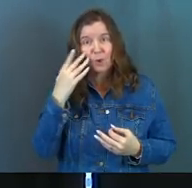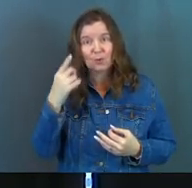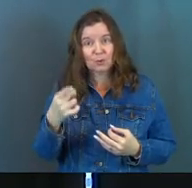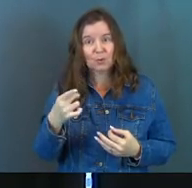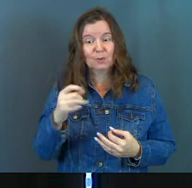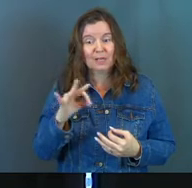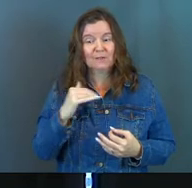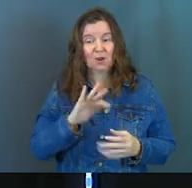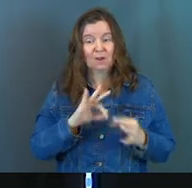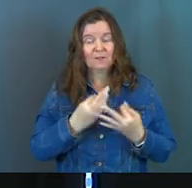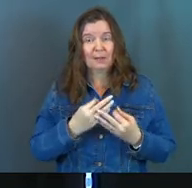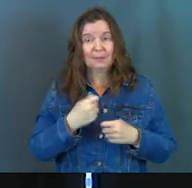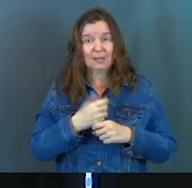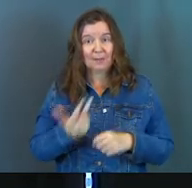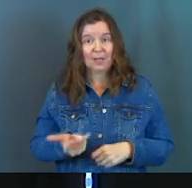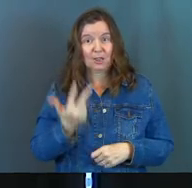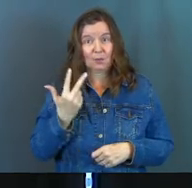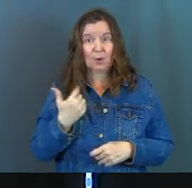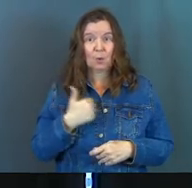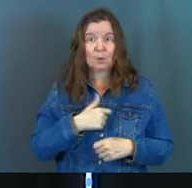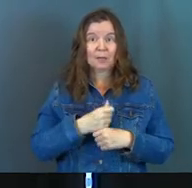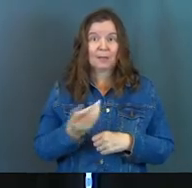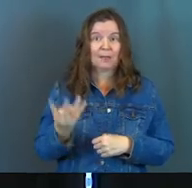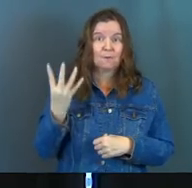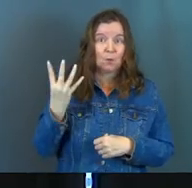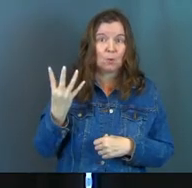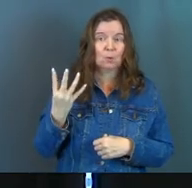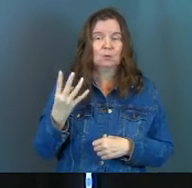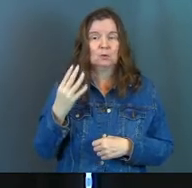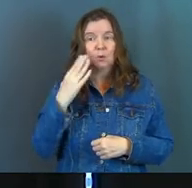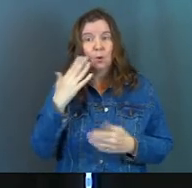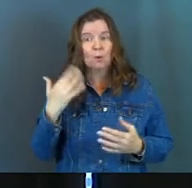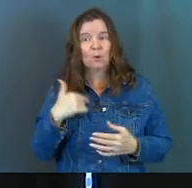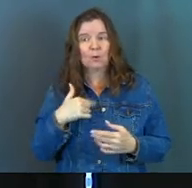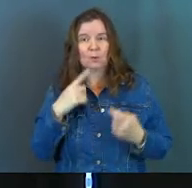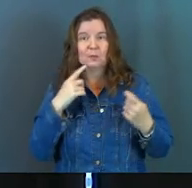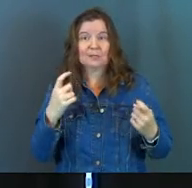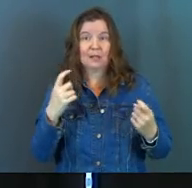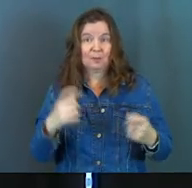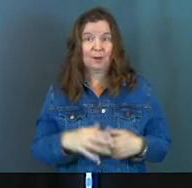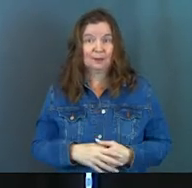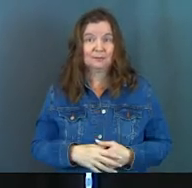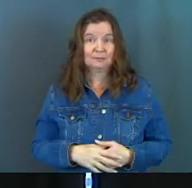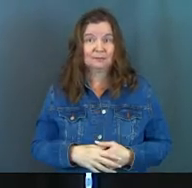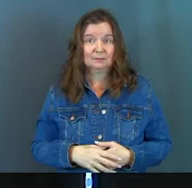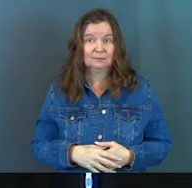you know. If our family can make 3 of them or we can make 4 of them, you know what? We're going to celebrate.